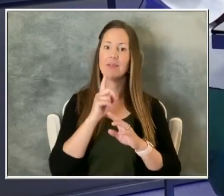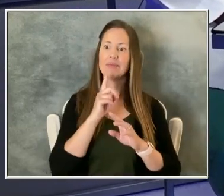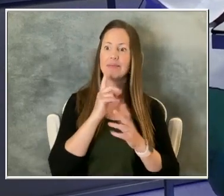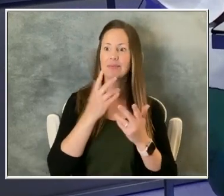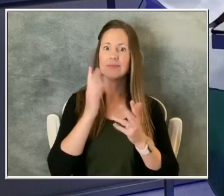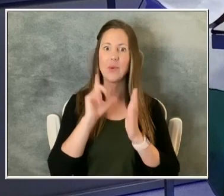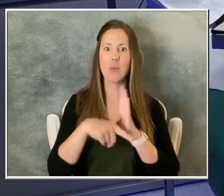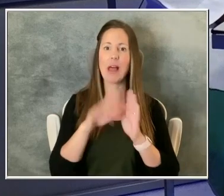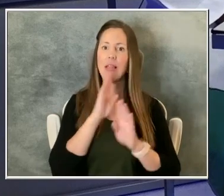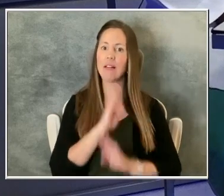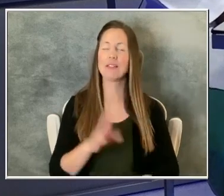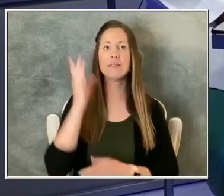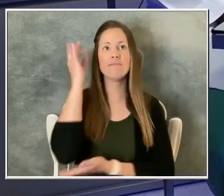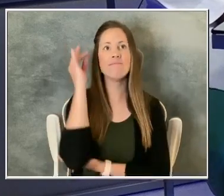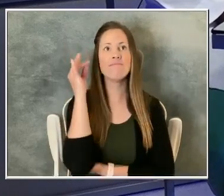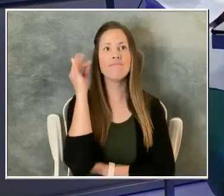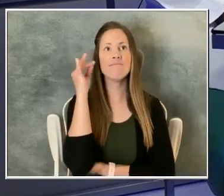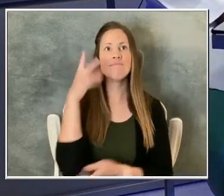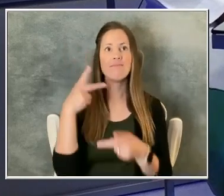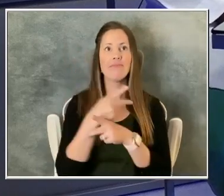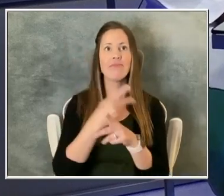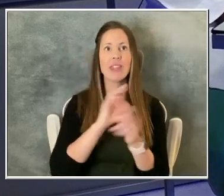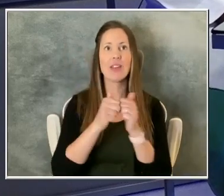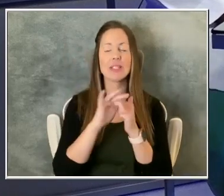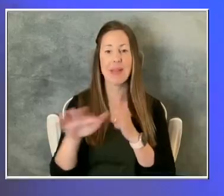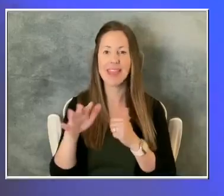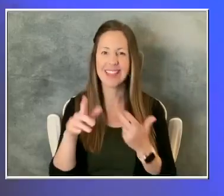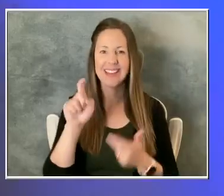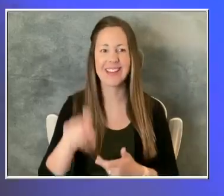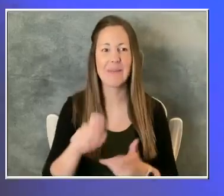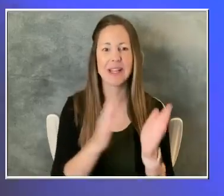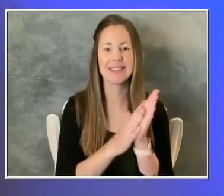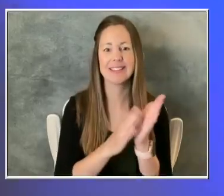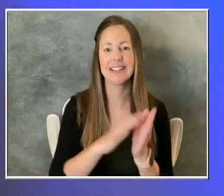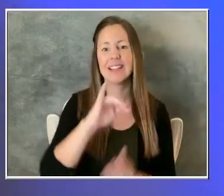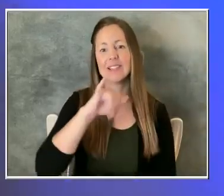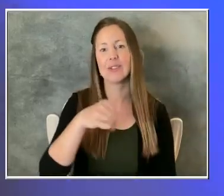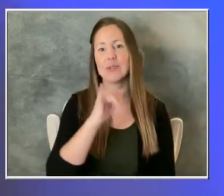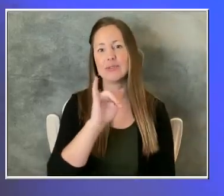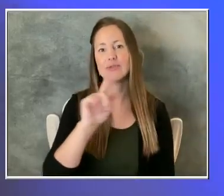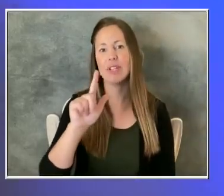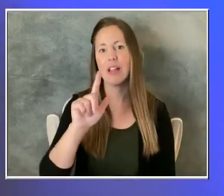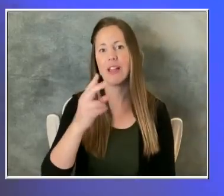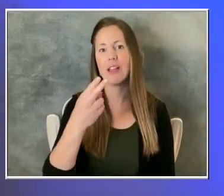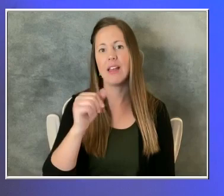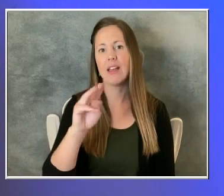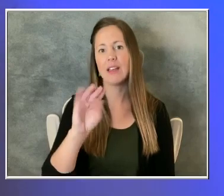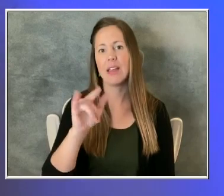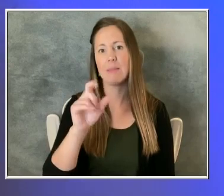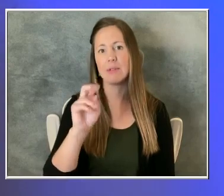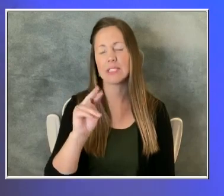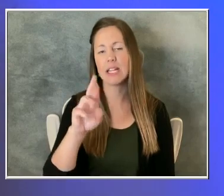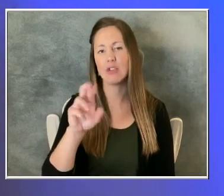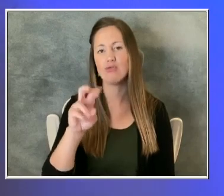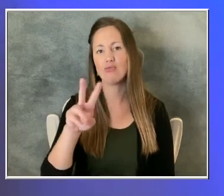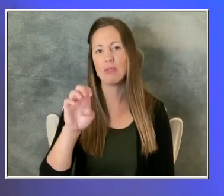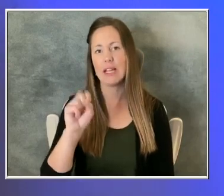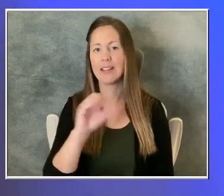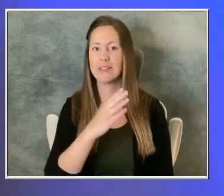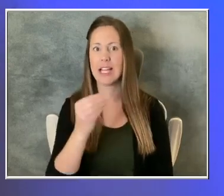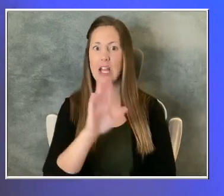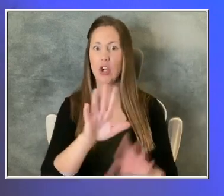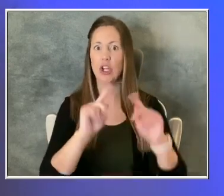spell Warrior? What did you do with that? Well, I have to give credit to Dr. Jill Hamilton-Reeves and her team, and actually they have lots of acronyms for